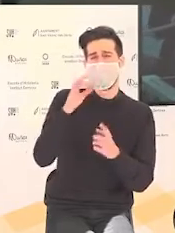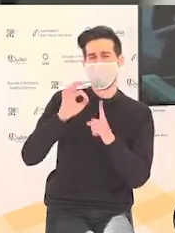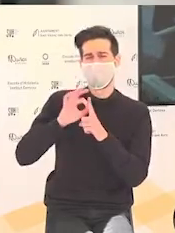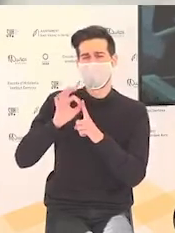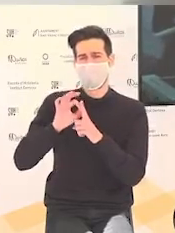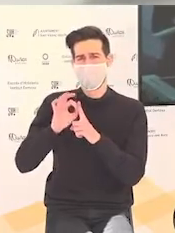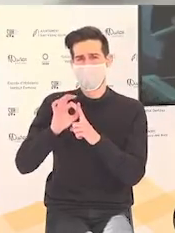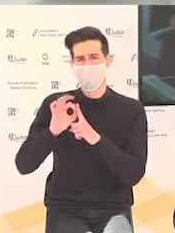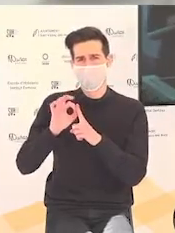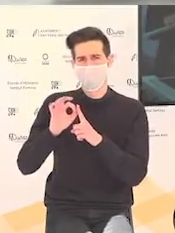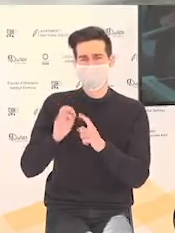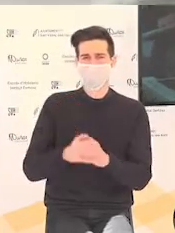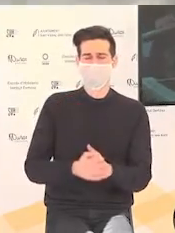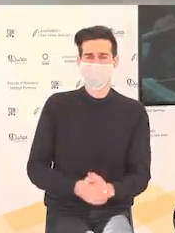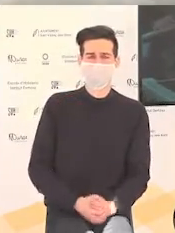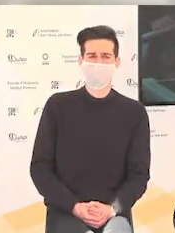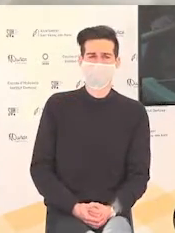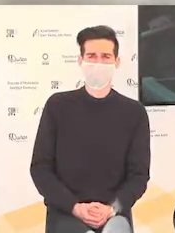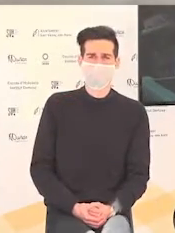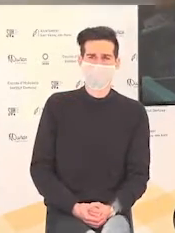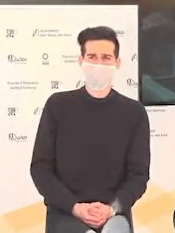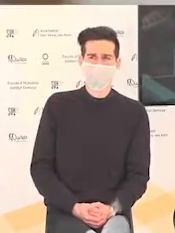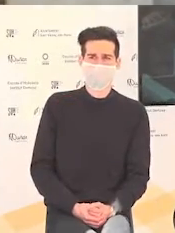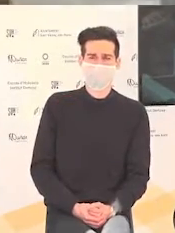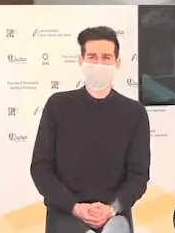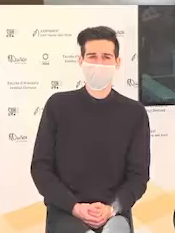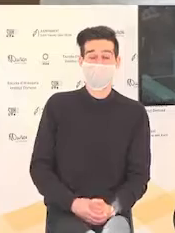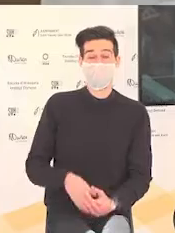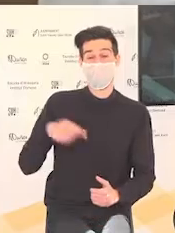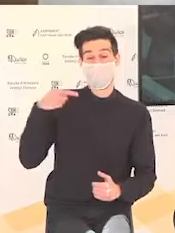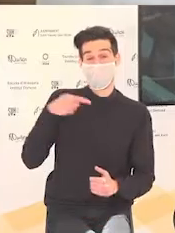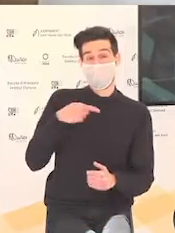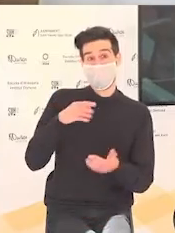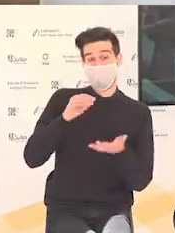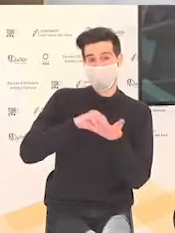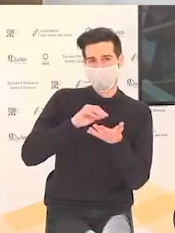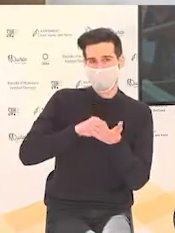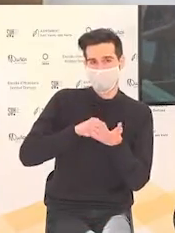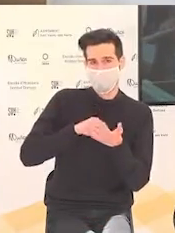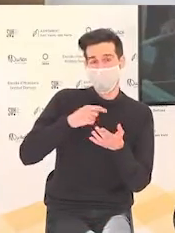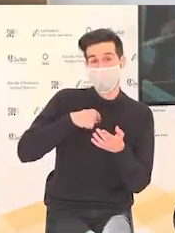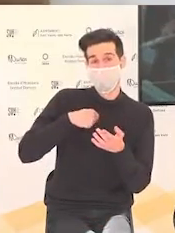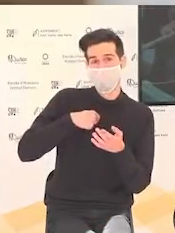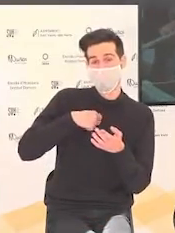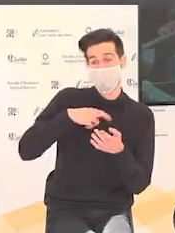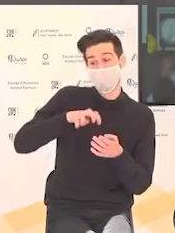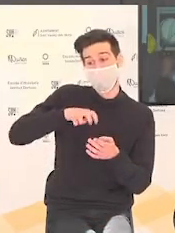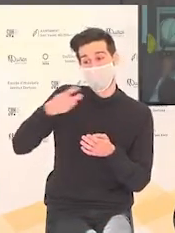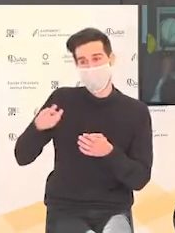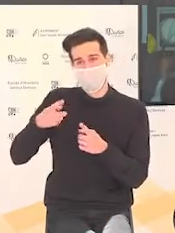going to cheat a little bit. I'm going to use my other thermometer. Esta vez voy a utilizar mi otro termómetro.